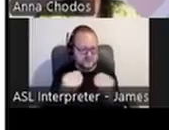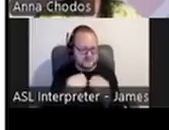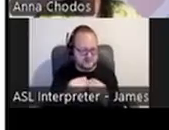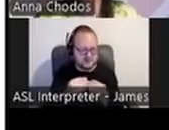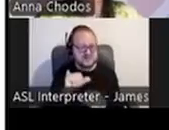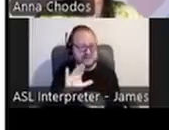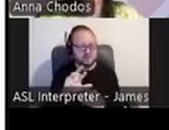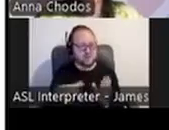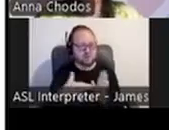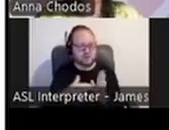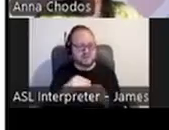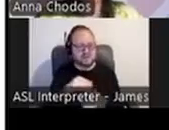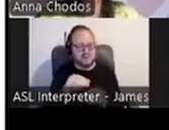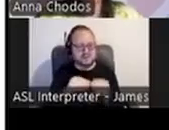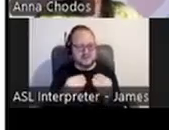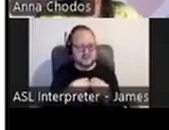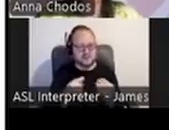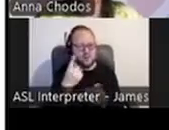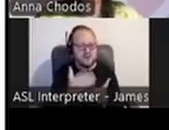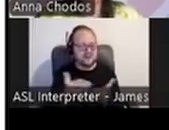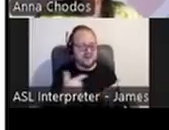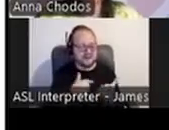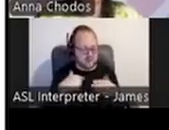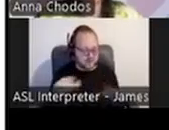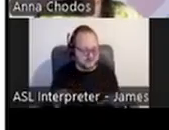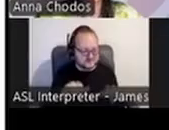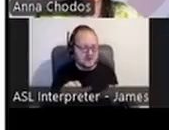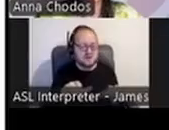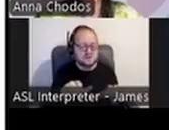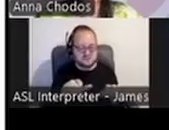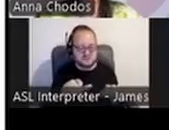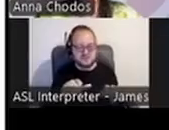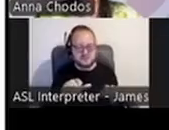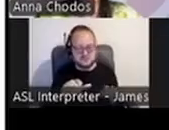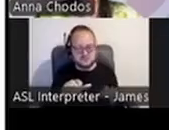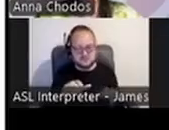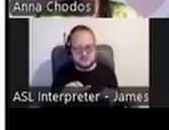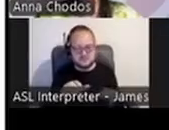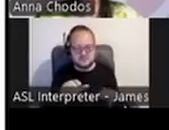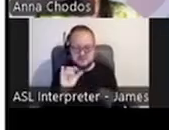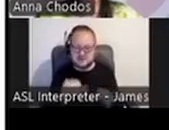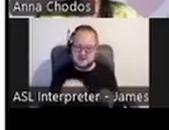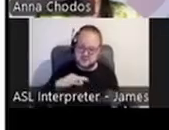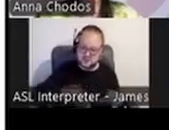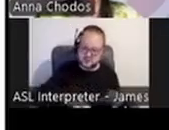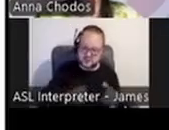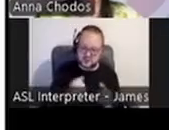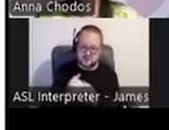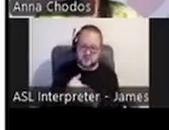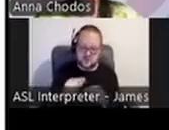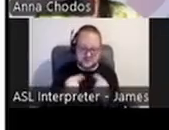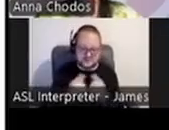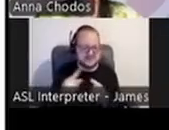that we've done that has been useful to supporting teams is just finding opportunities